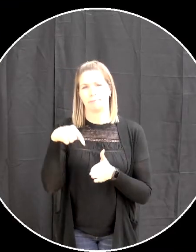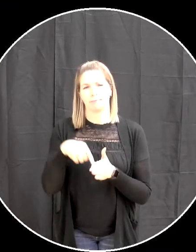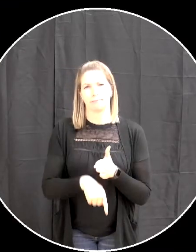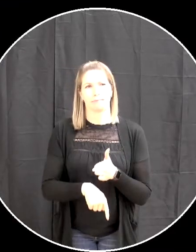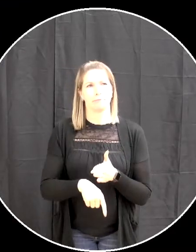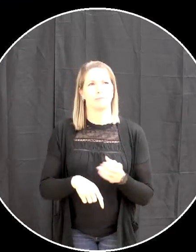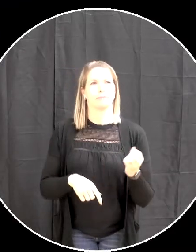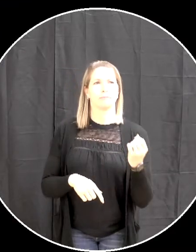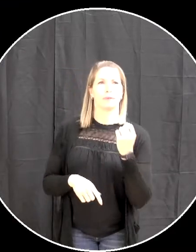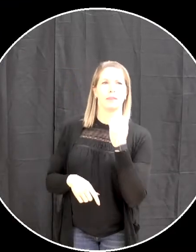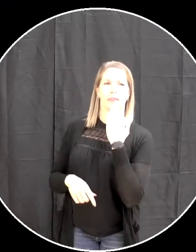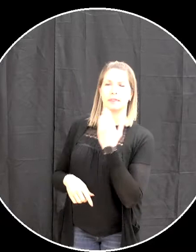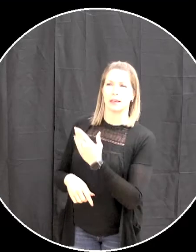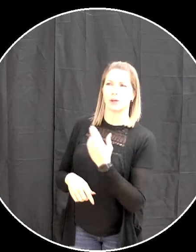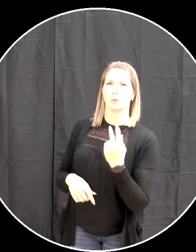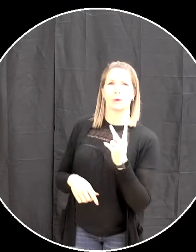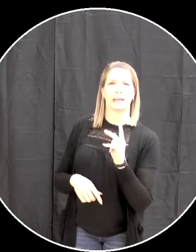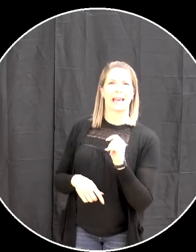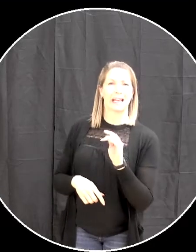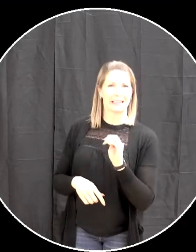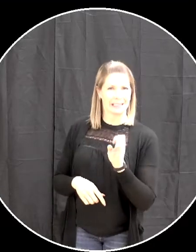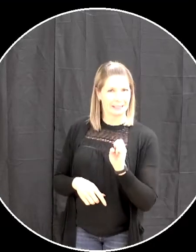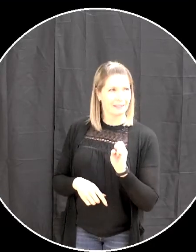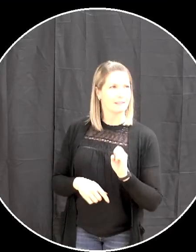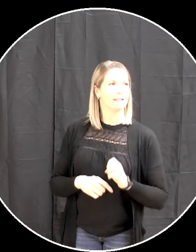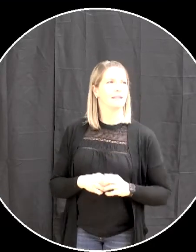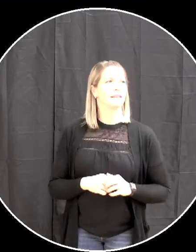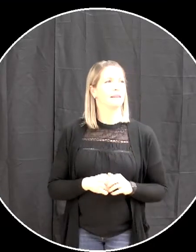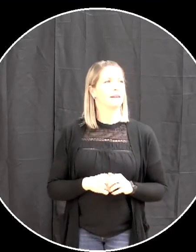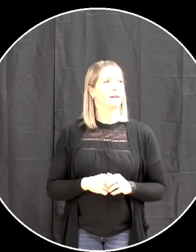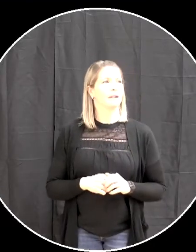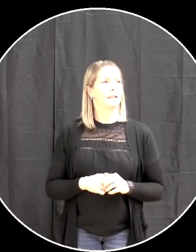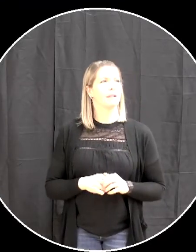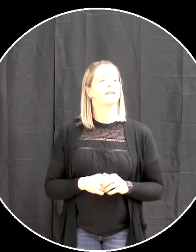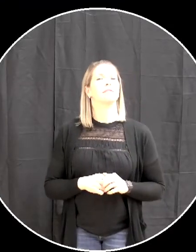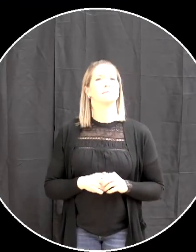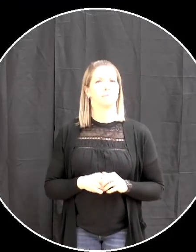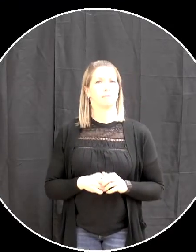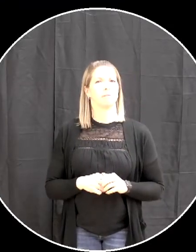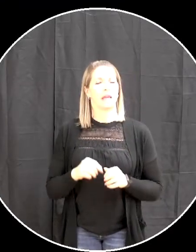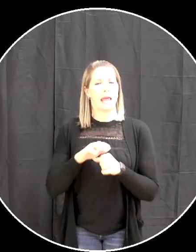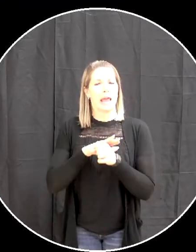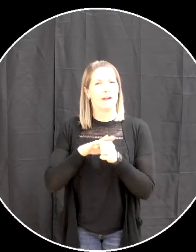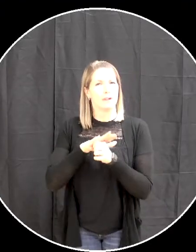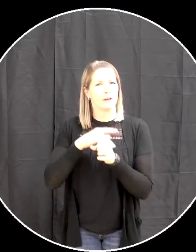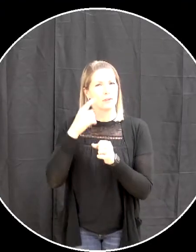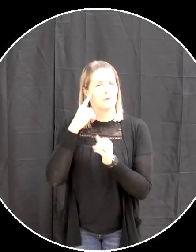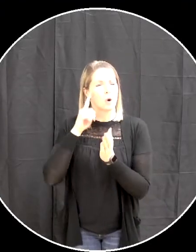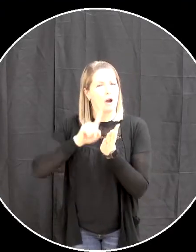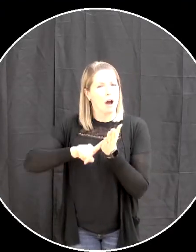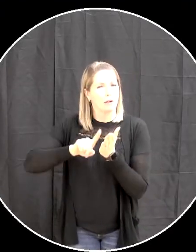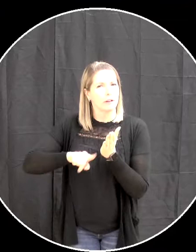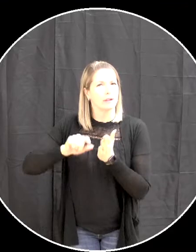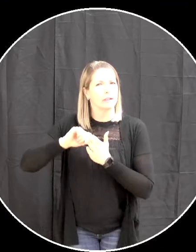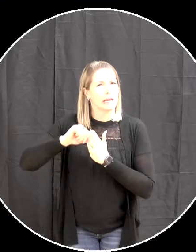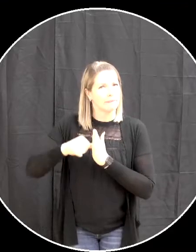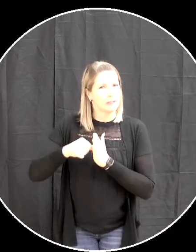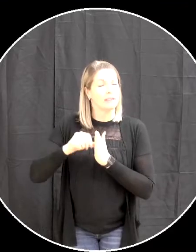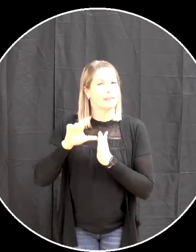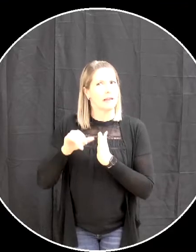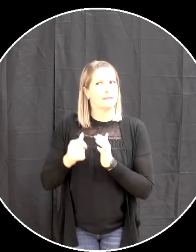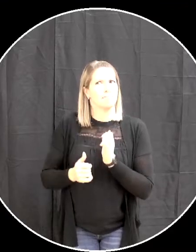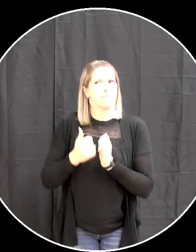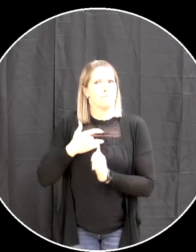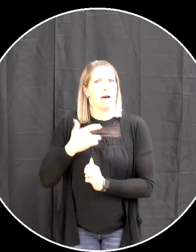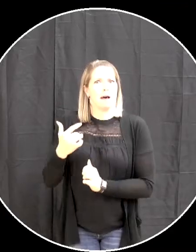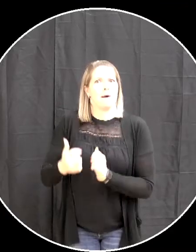Thanks, Katie. And thanks, everyone. So our areas of audit emphasis are really where we spend the most of our time during the audit. And so we